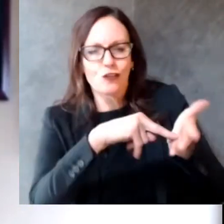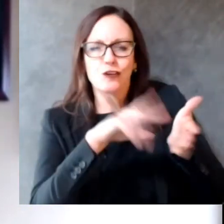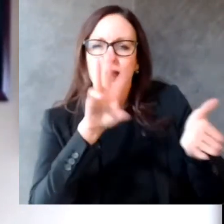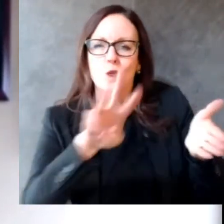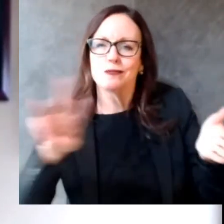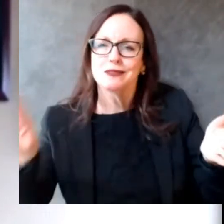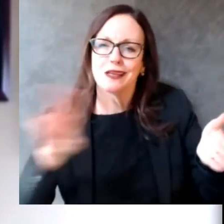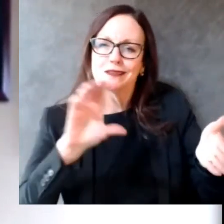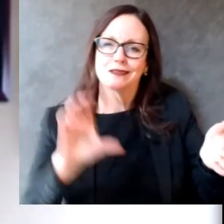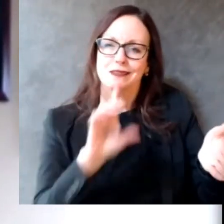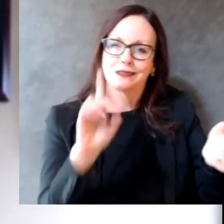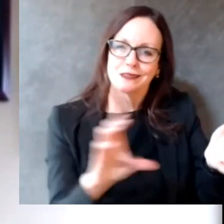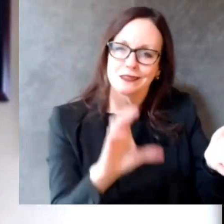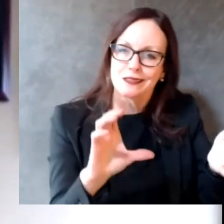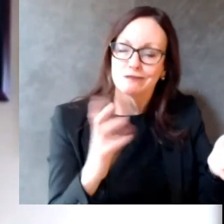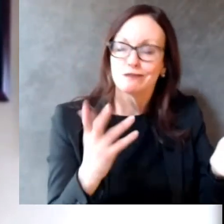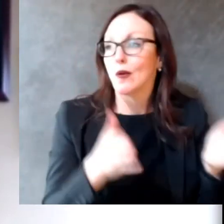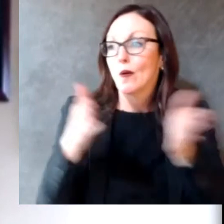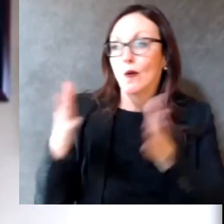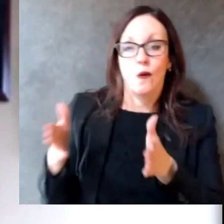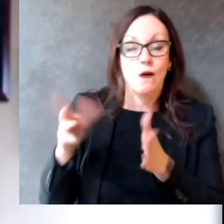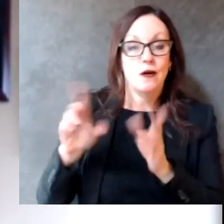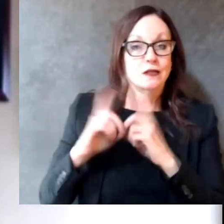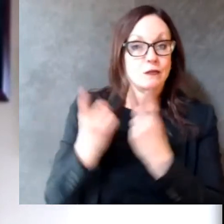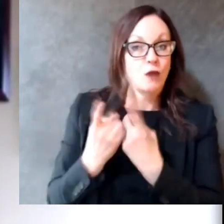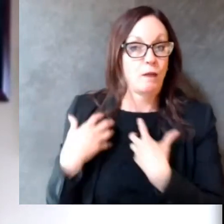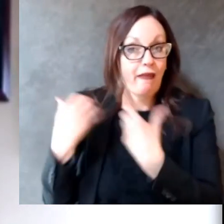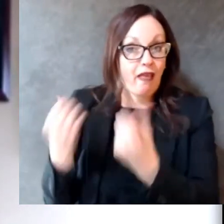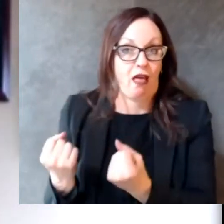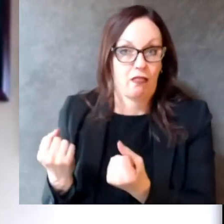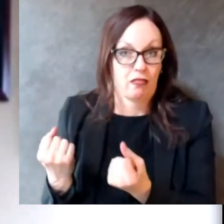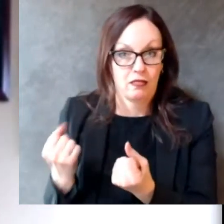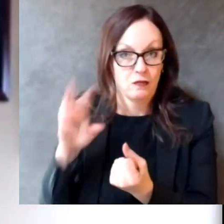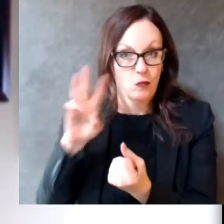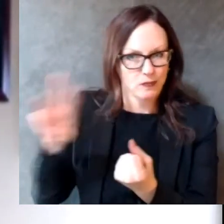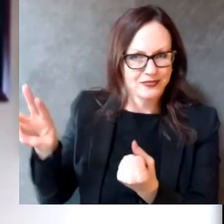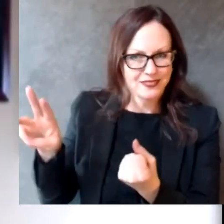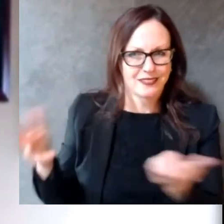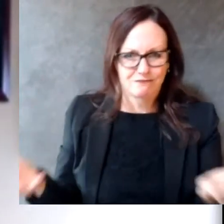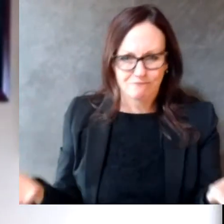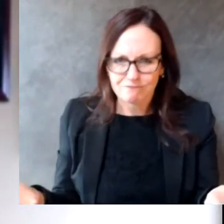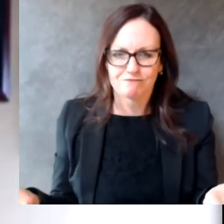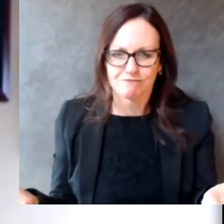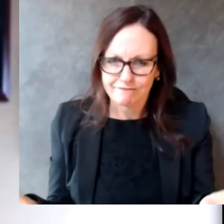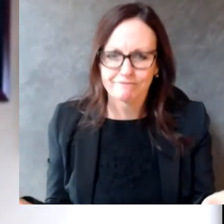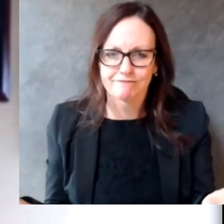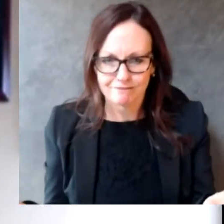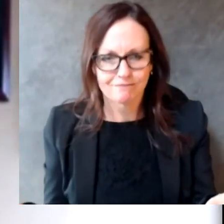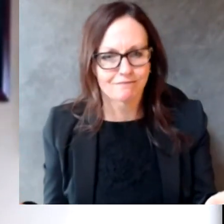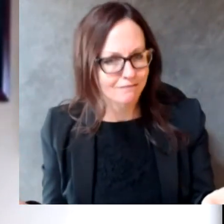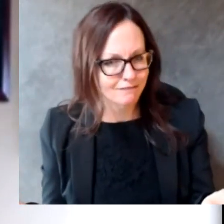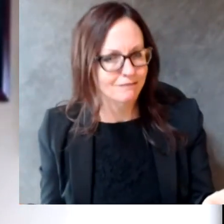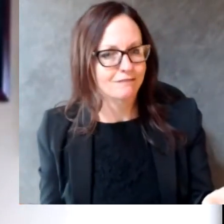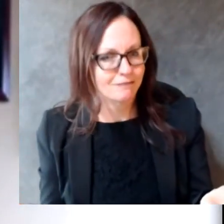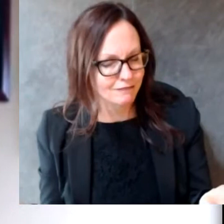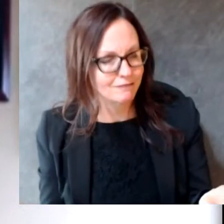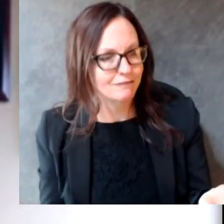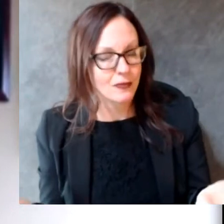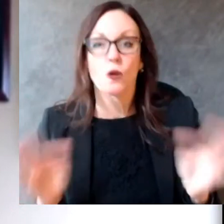potential risk. And to that point, when the ACIP makes a clinical recommendation as sort of the endpoint for all of